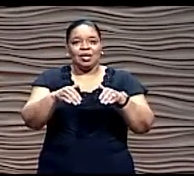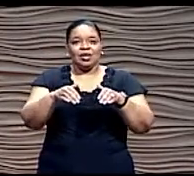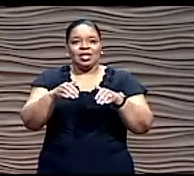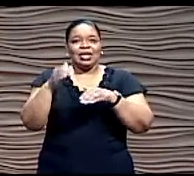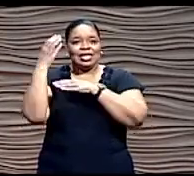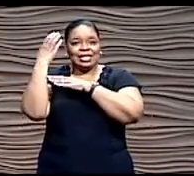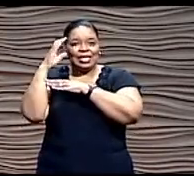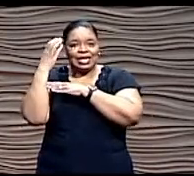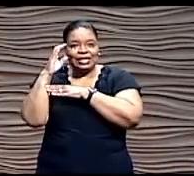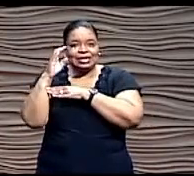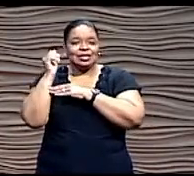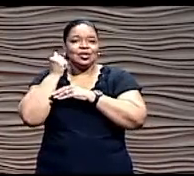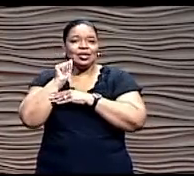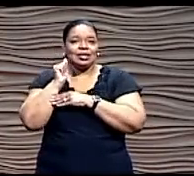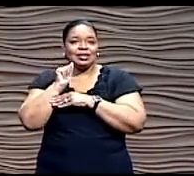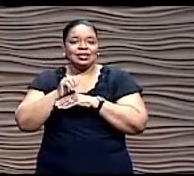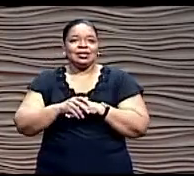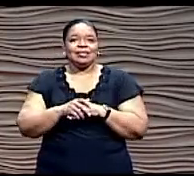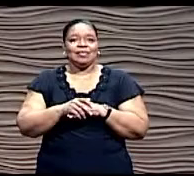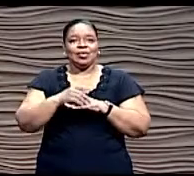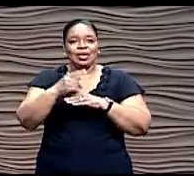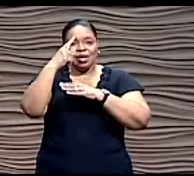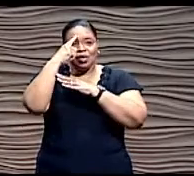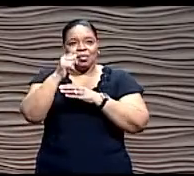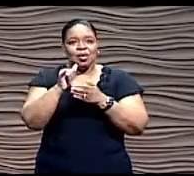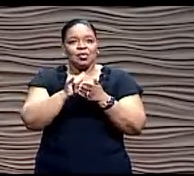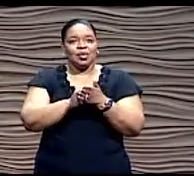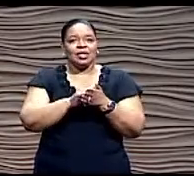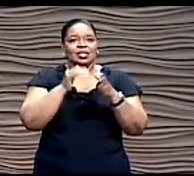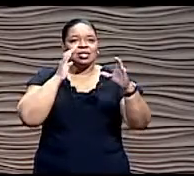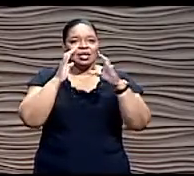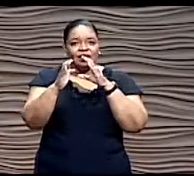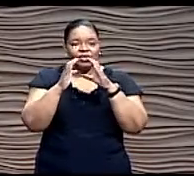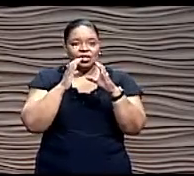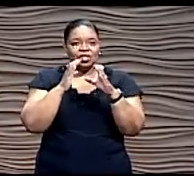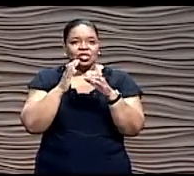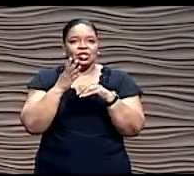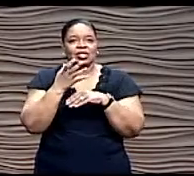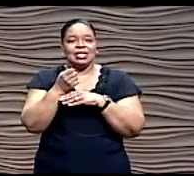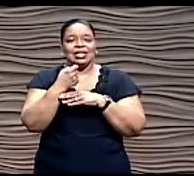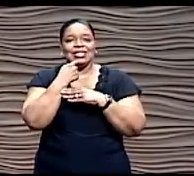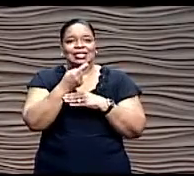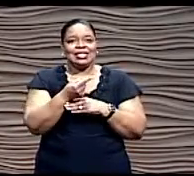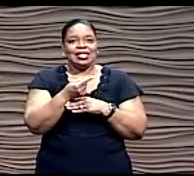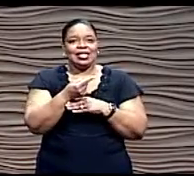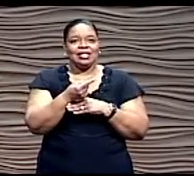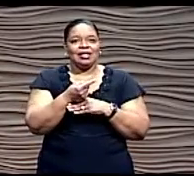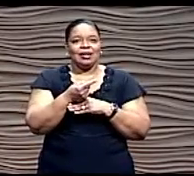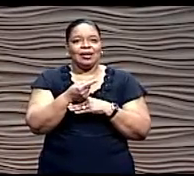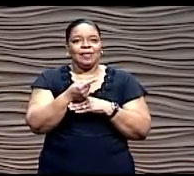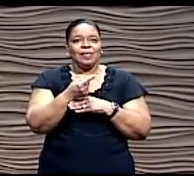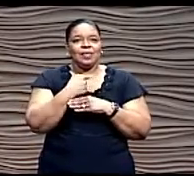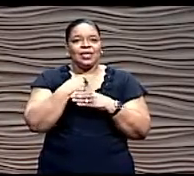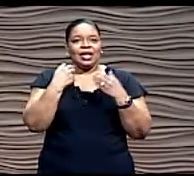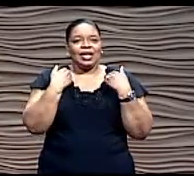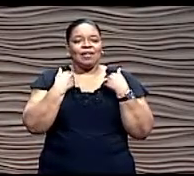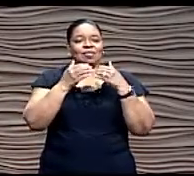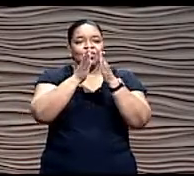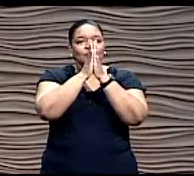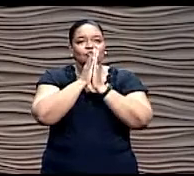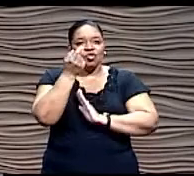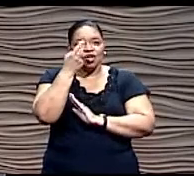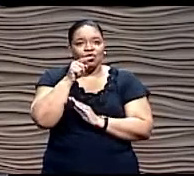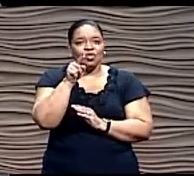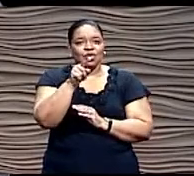a cousin or auntie. I remember the conversation's content, though, and I said, I have been praying for